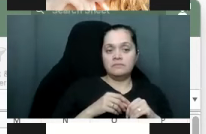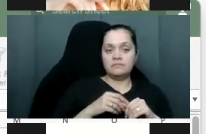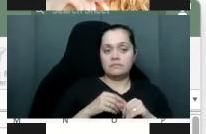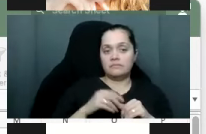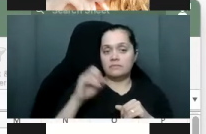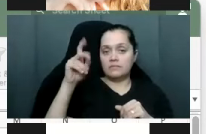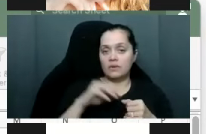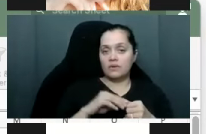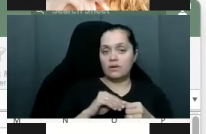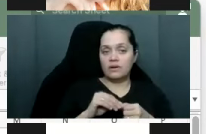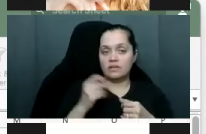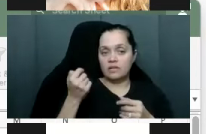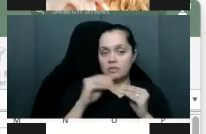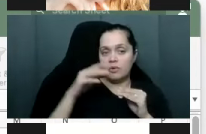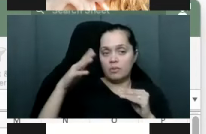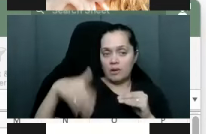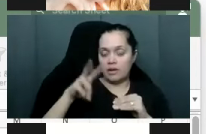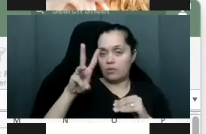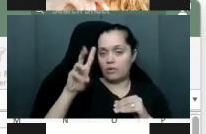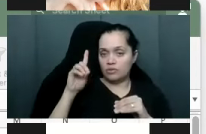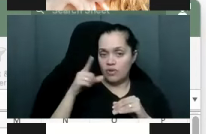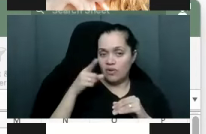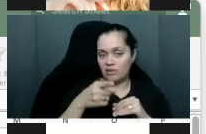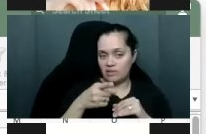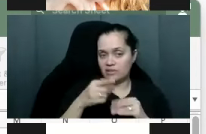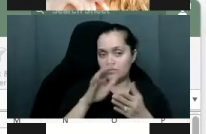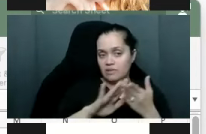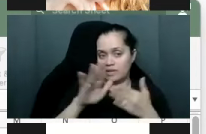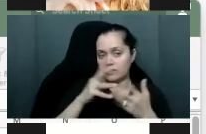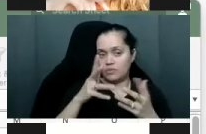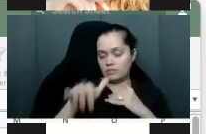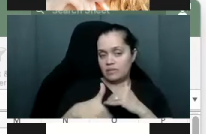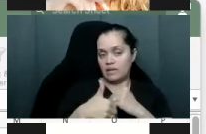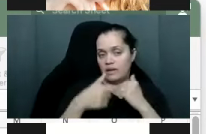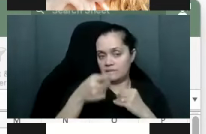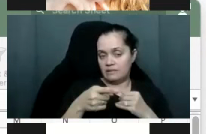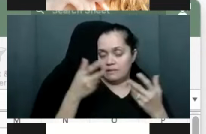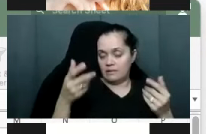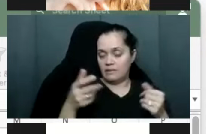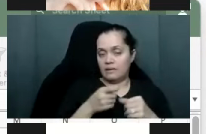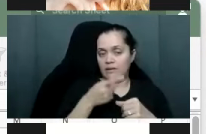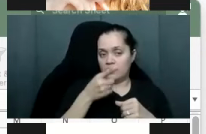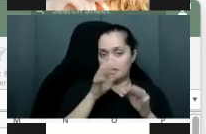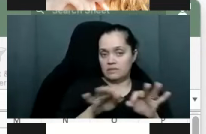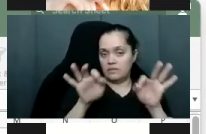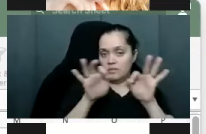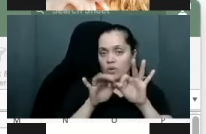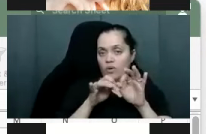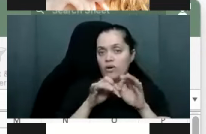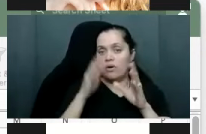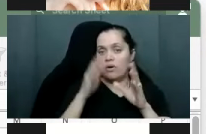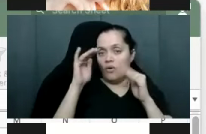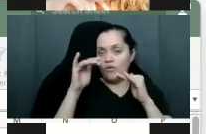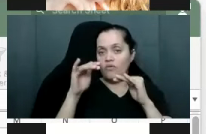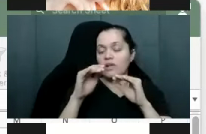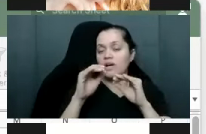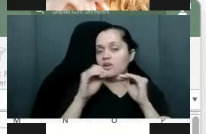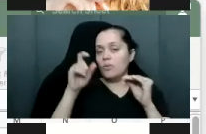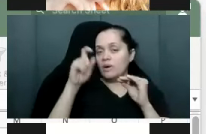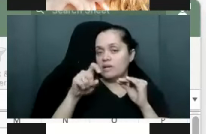Okay, there's a bit about late withdrawal. This is what the college wants me to say about that. So that's important. Hopefully no one needs